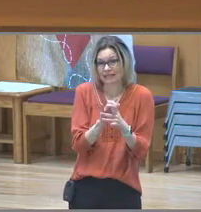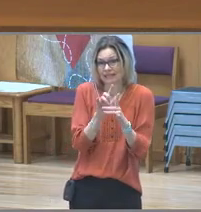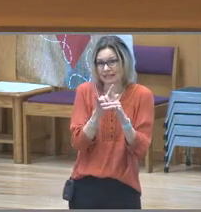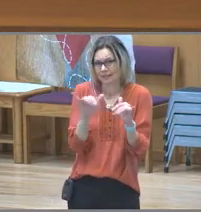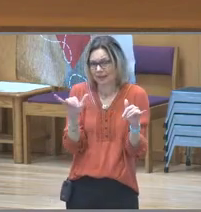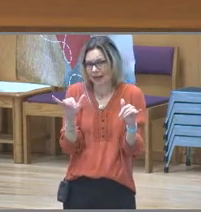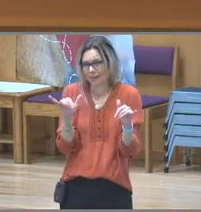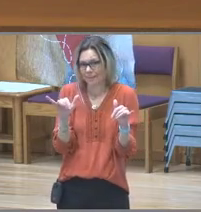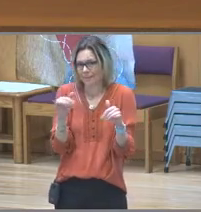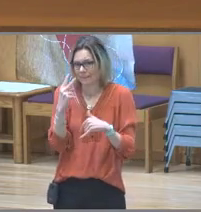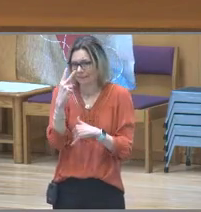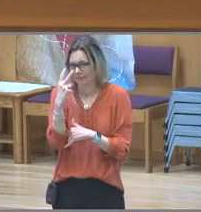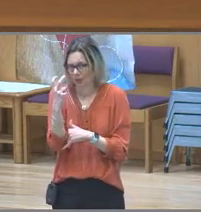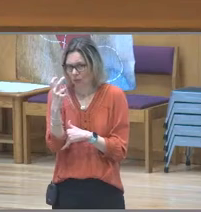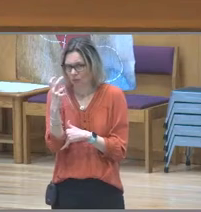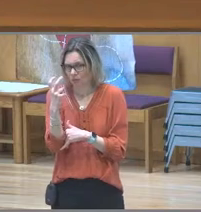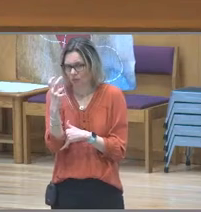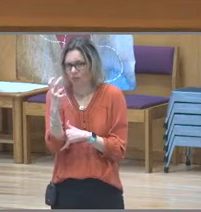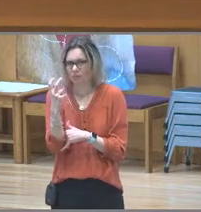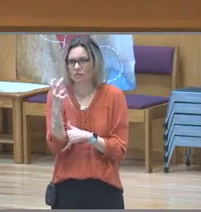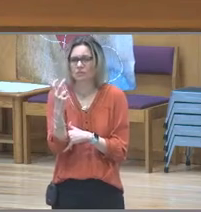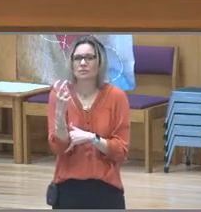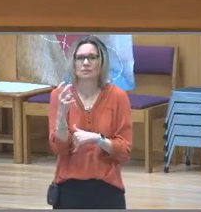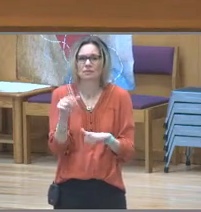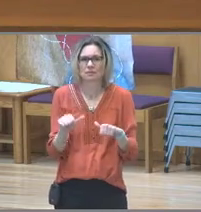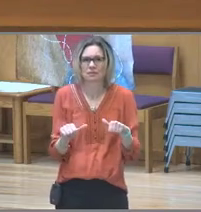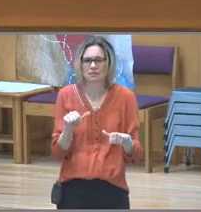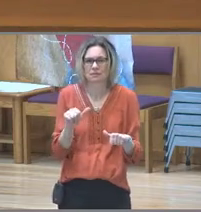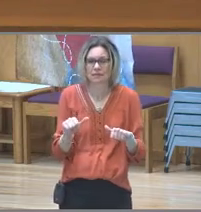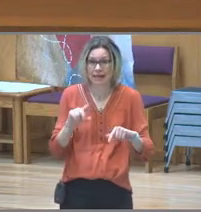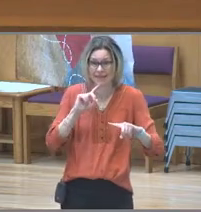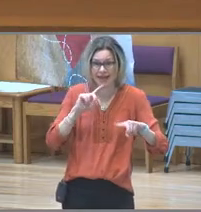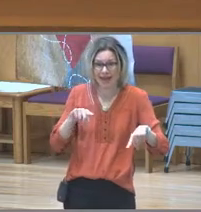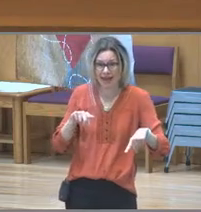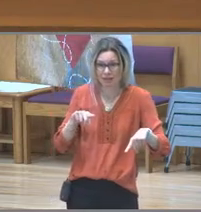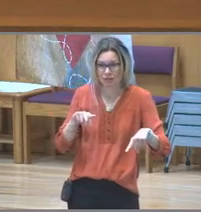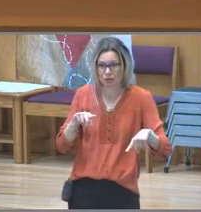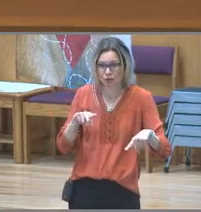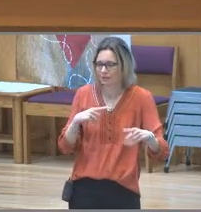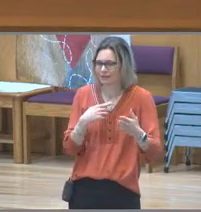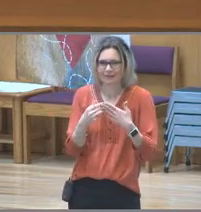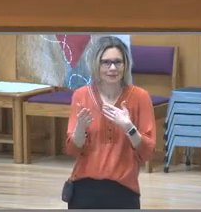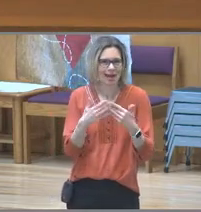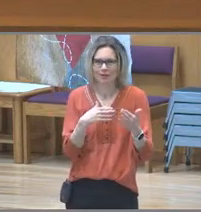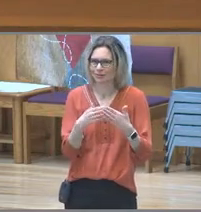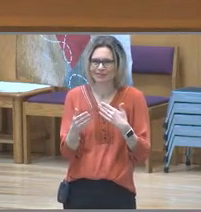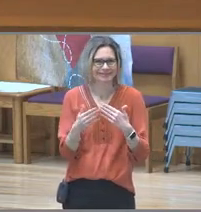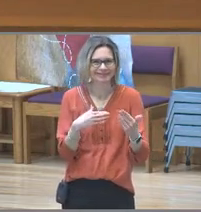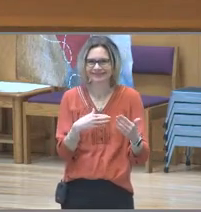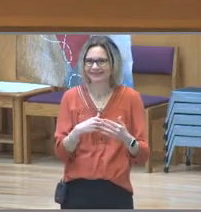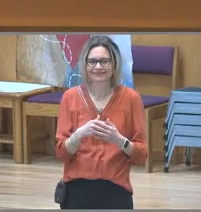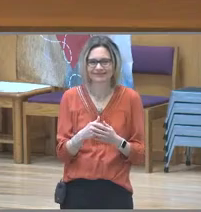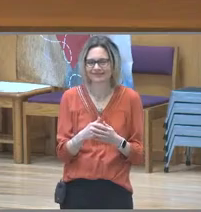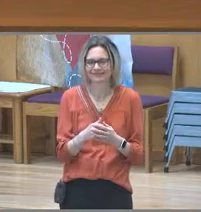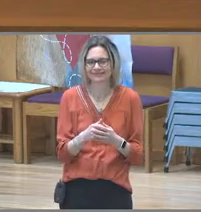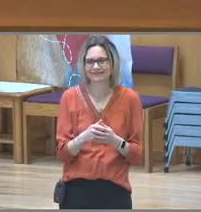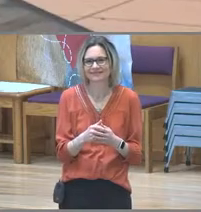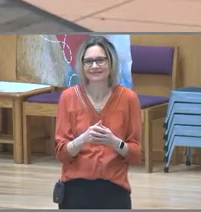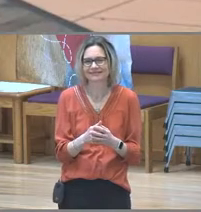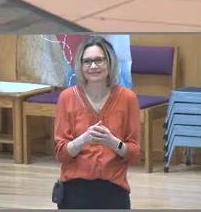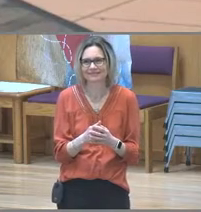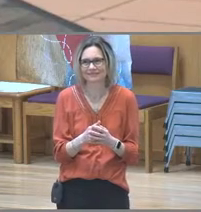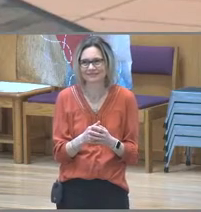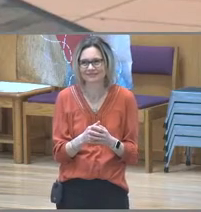we doubt. And the answer is, it doesn't matter why.